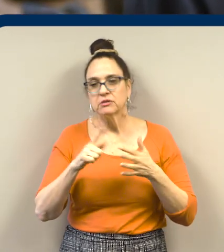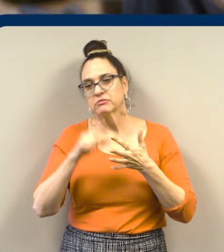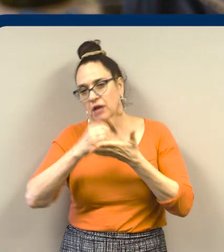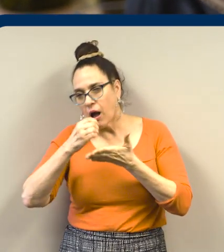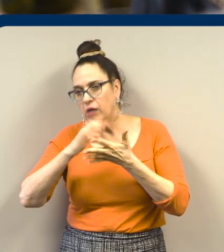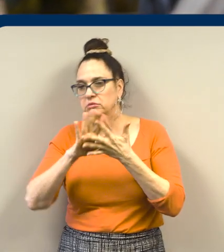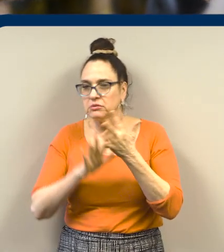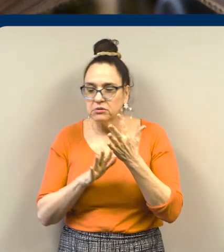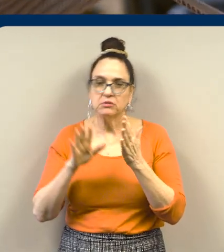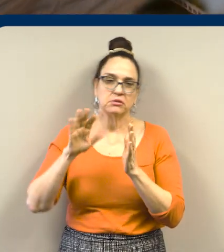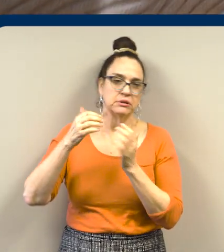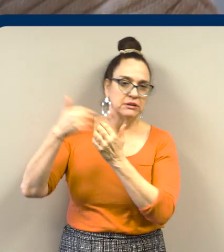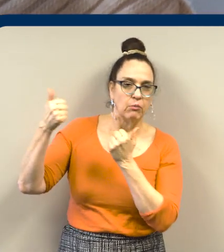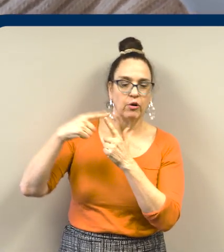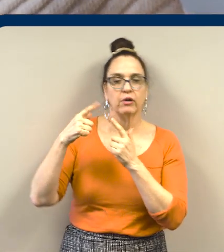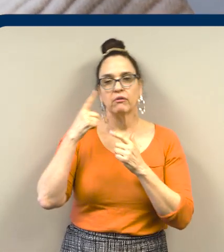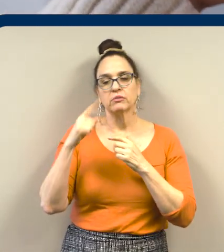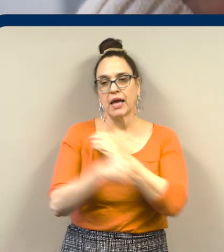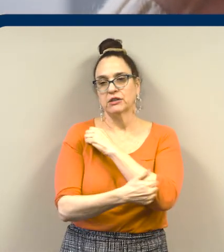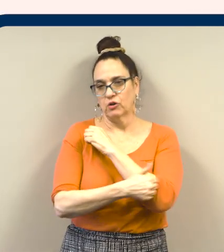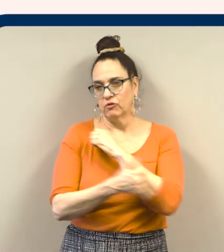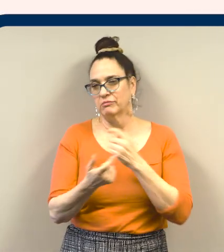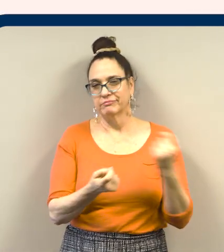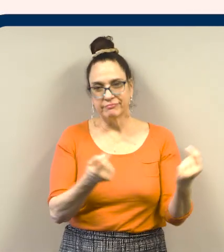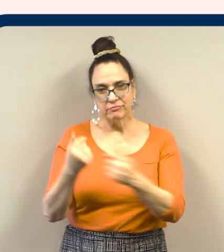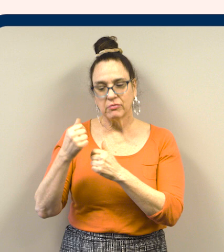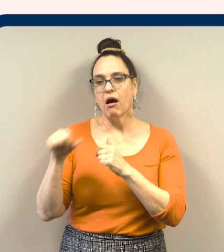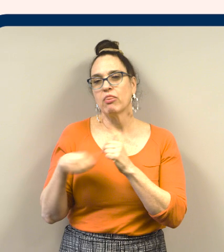take out all Passover dishes, pots, and utensils.